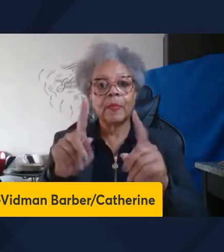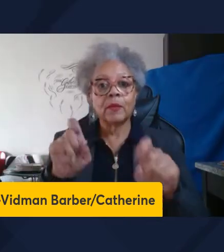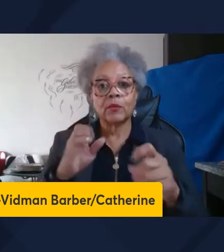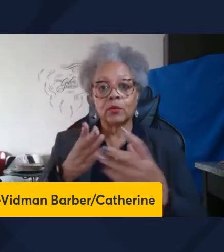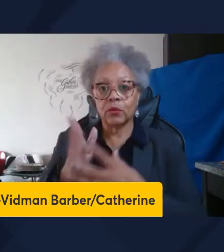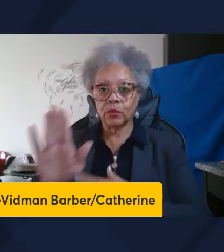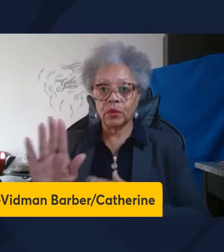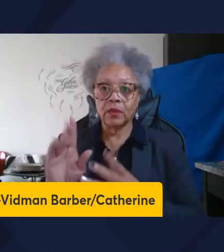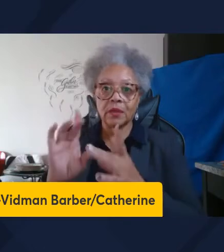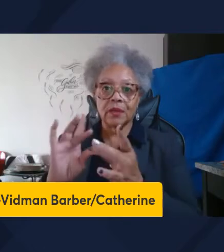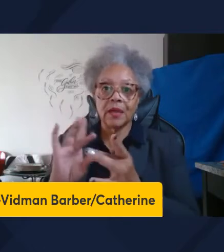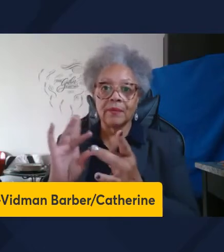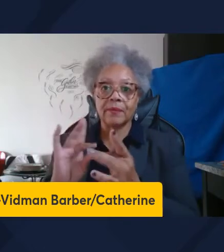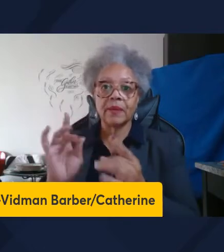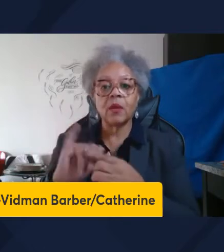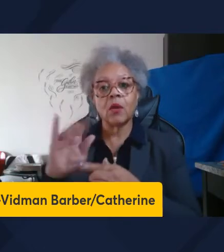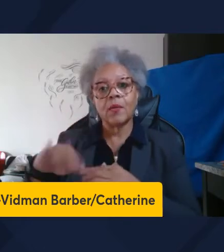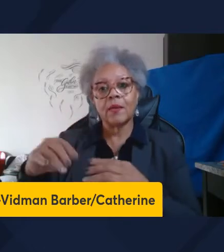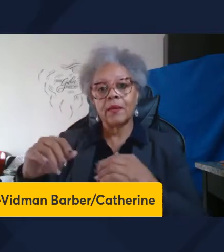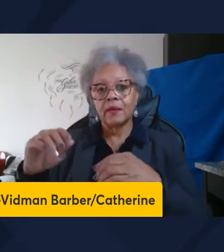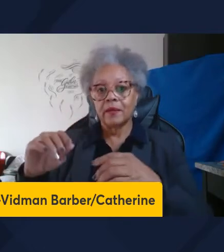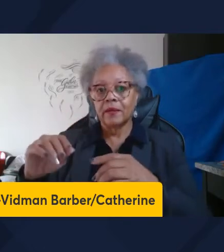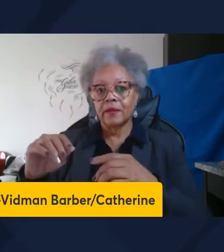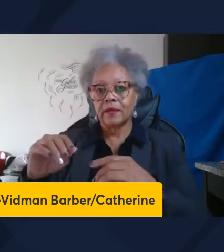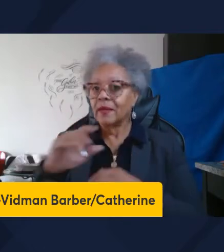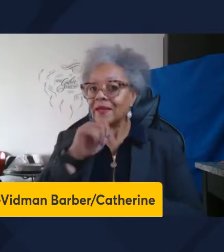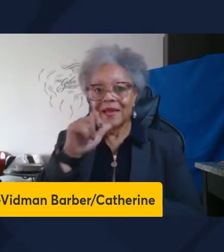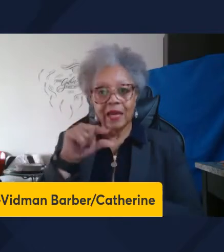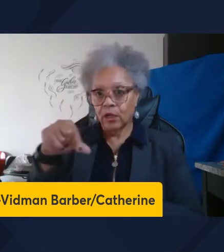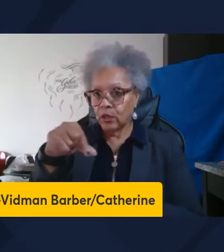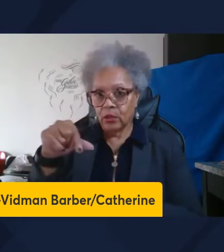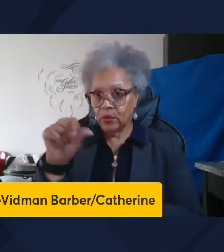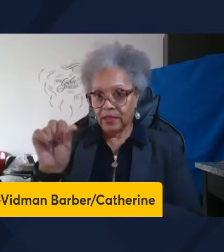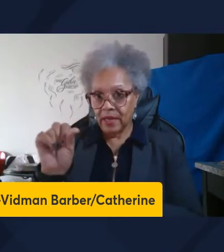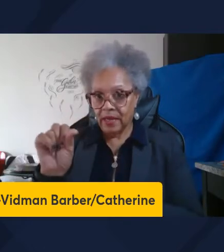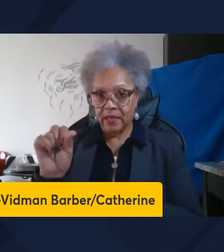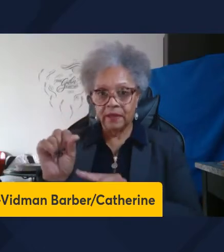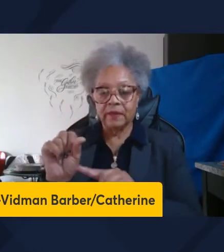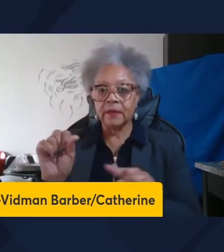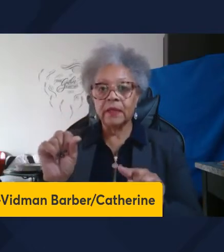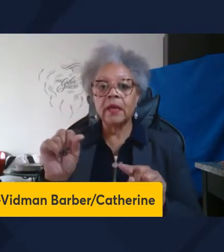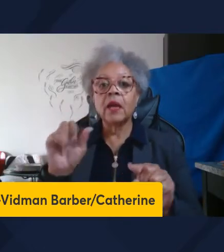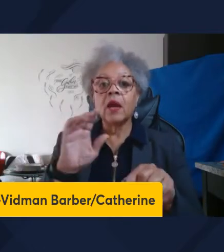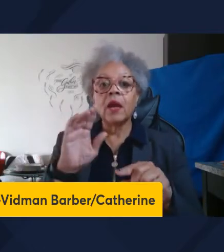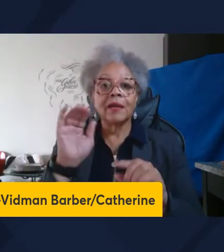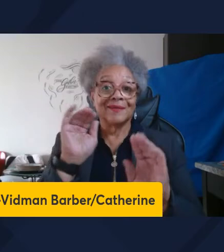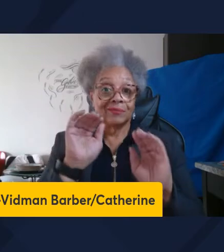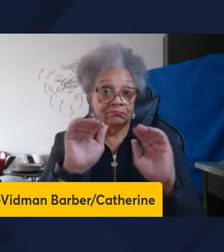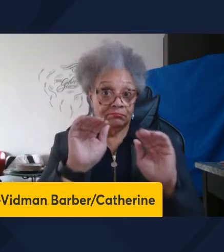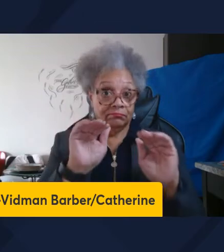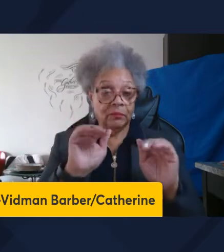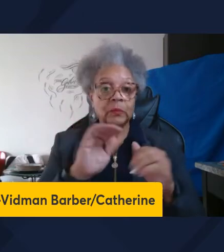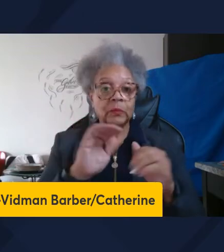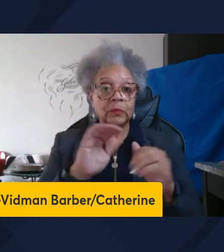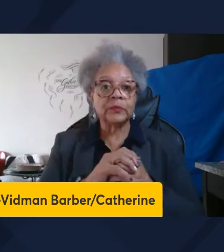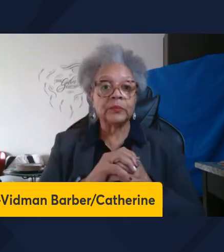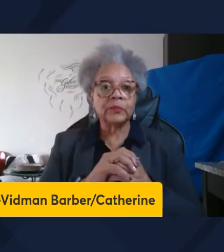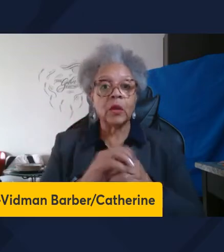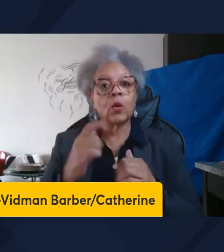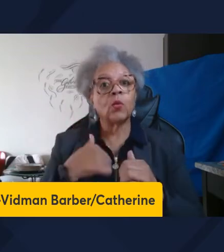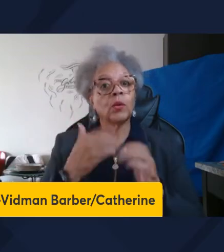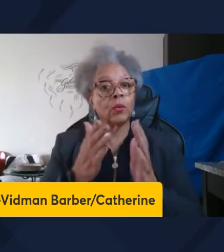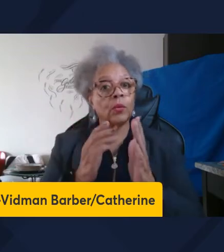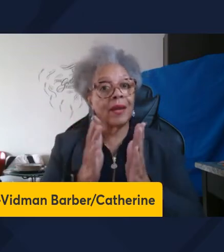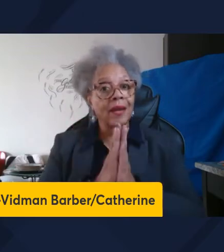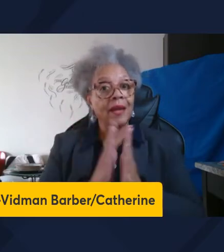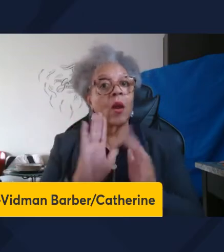function on the platform, not the Q&A. As a reminder, we require all audience members